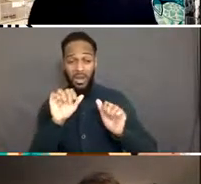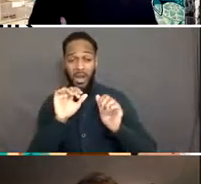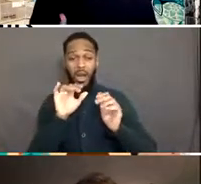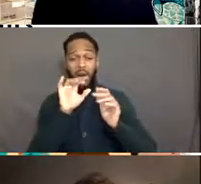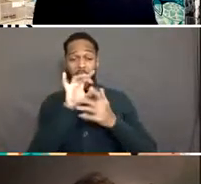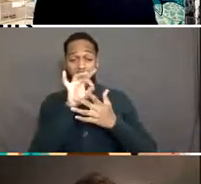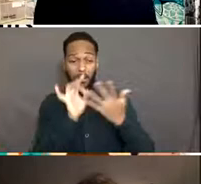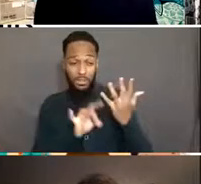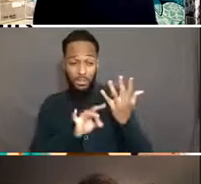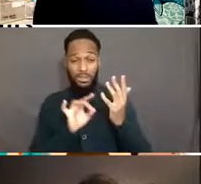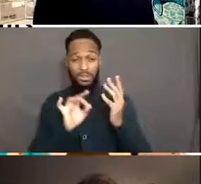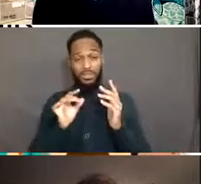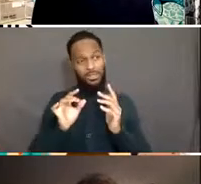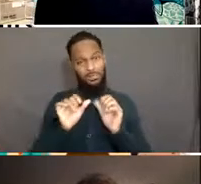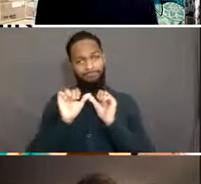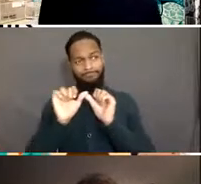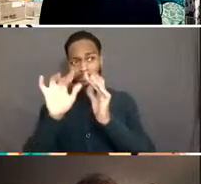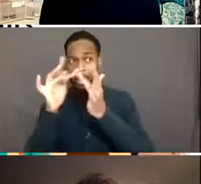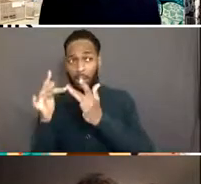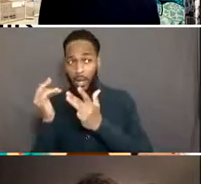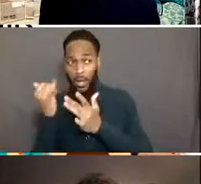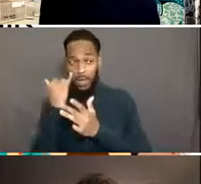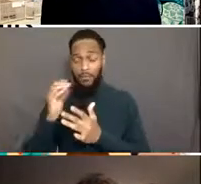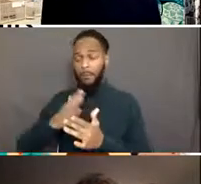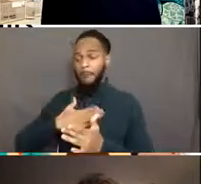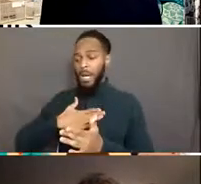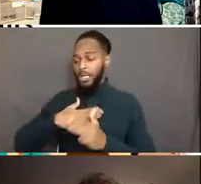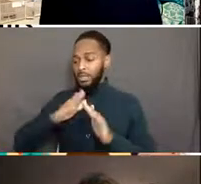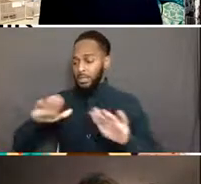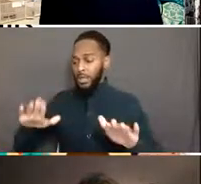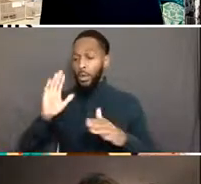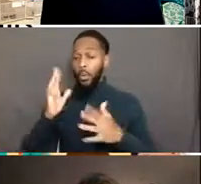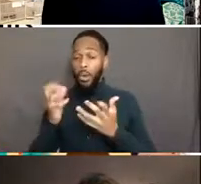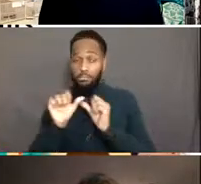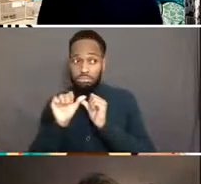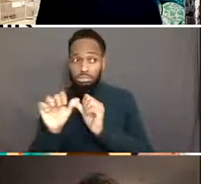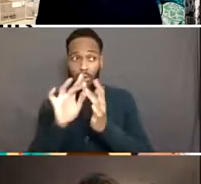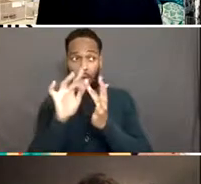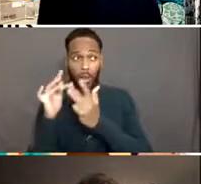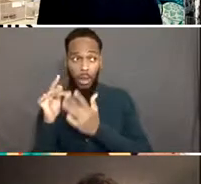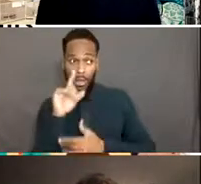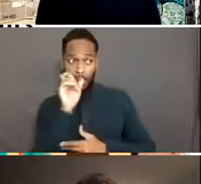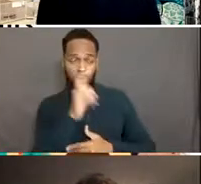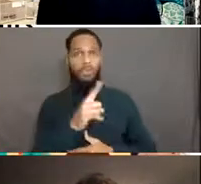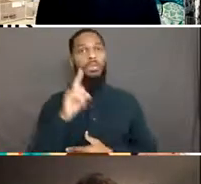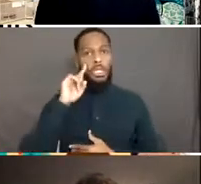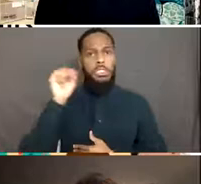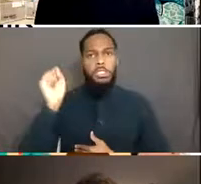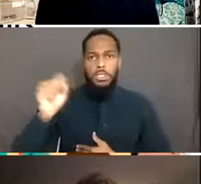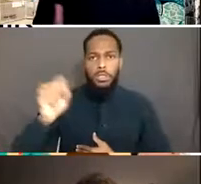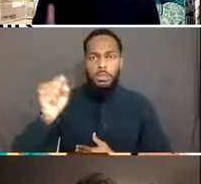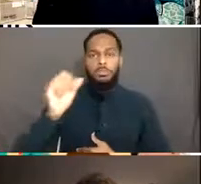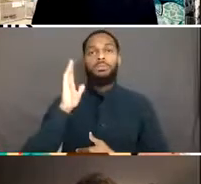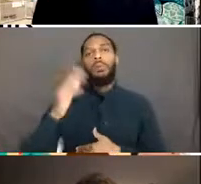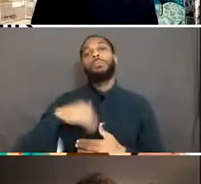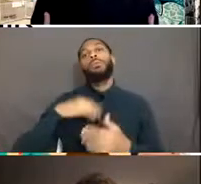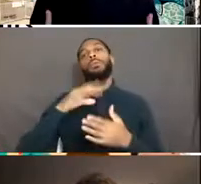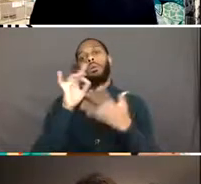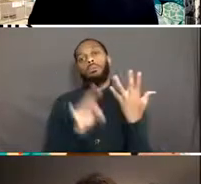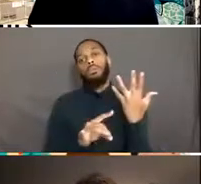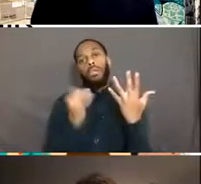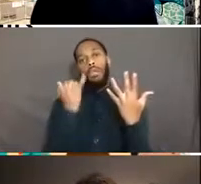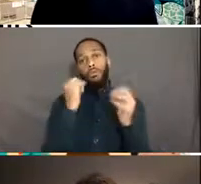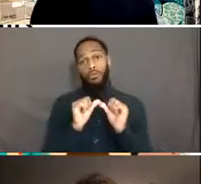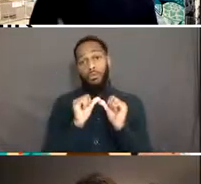I feel that's what meets the needs of my child, my family, et cetera? We're anticipating, yes, that will still be an option. And